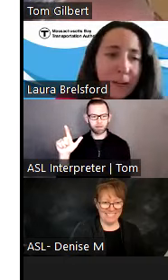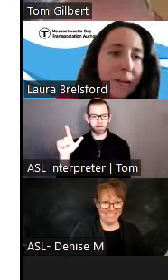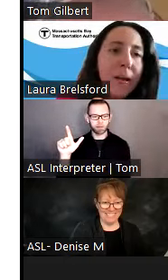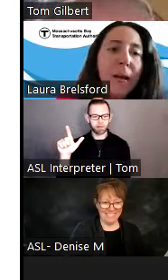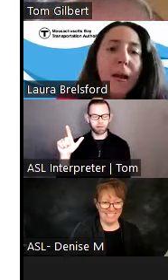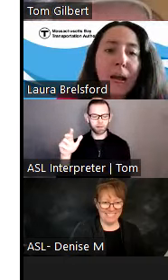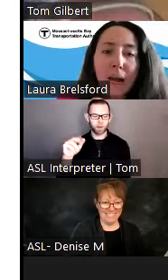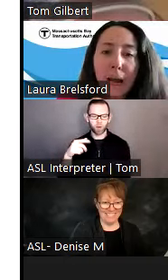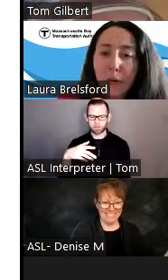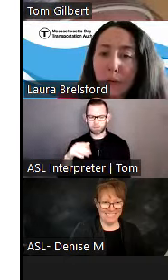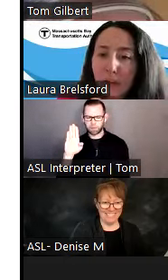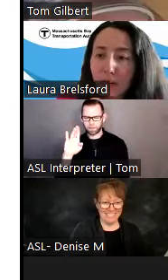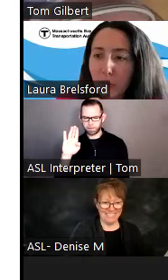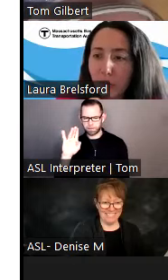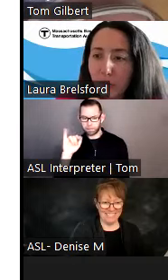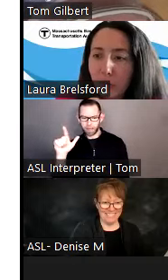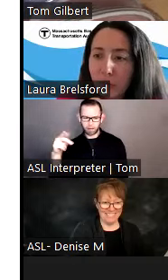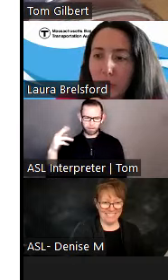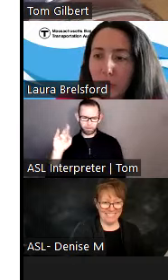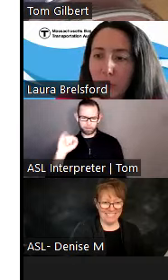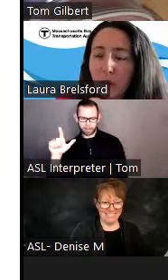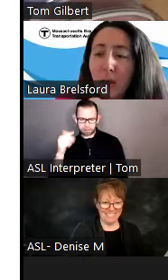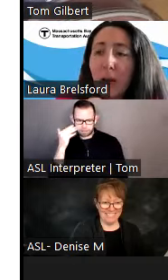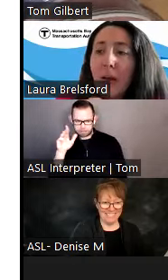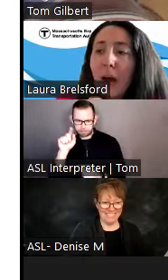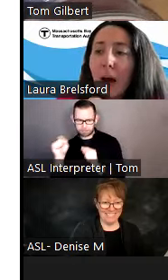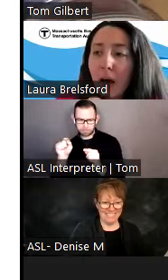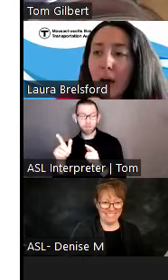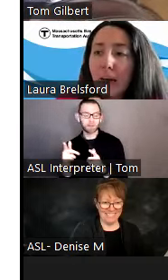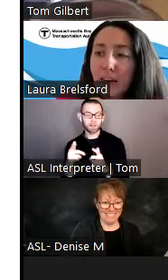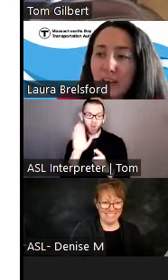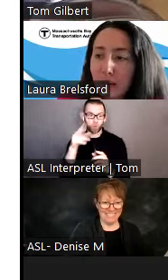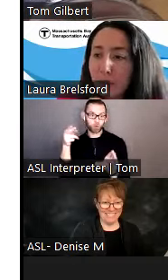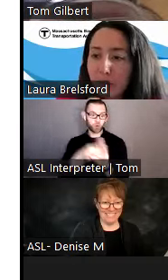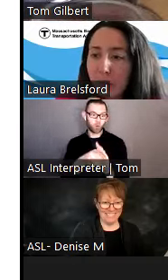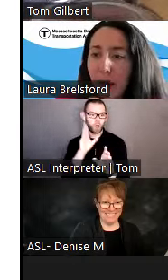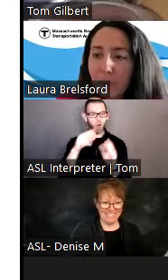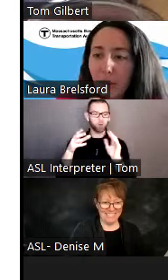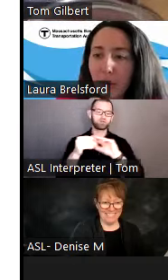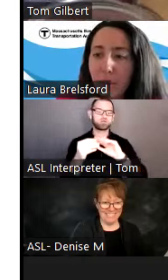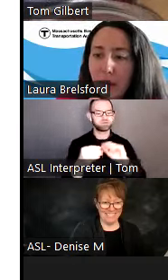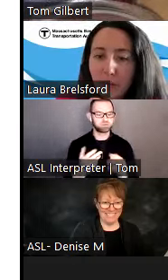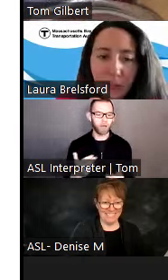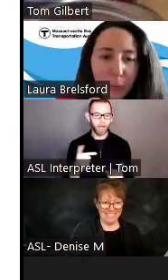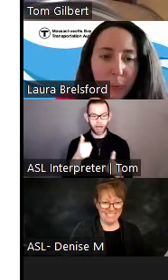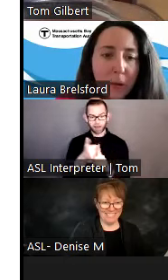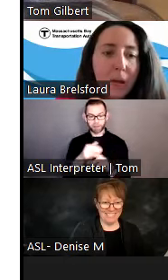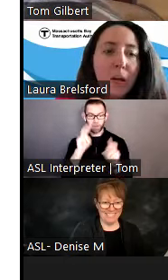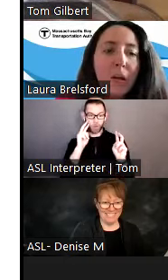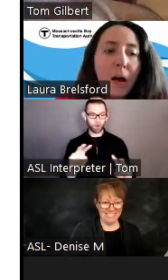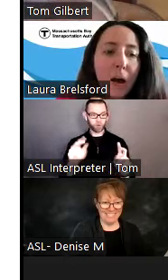remarks. And I know he's looking forward to getting to hear feedback from many of